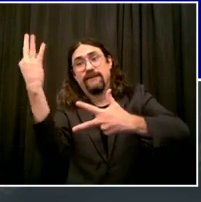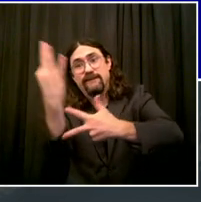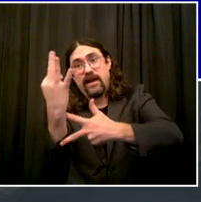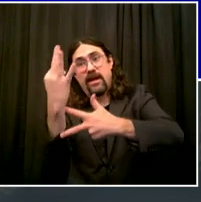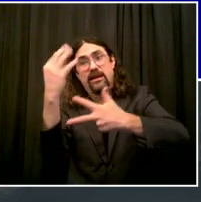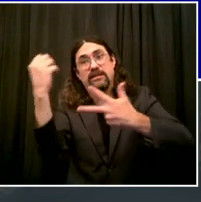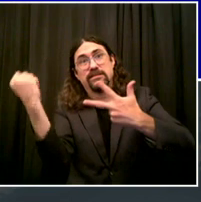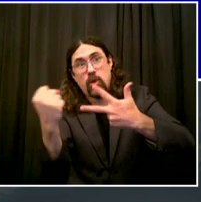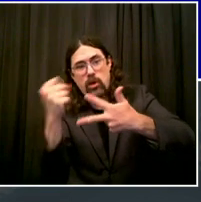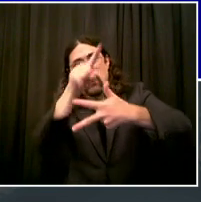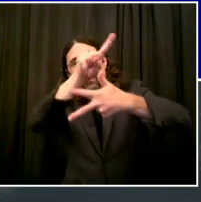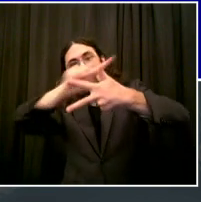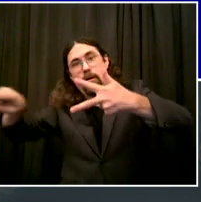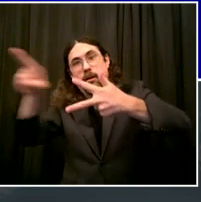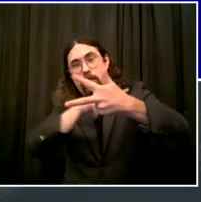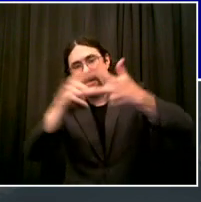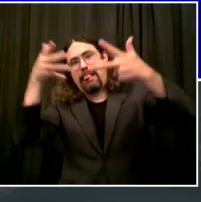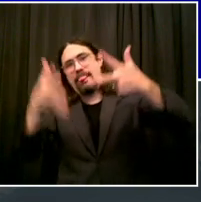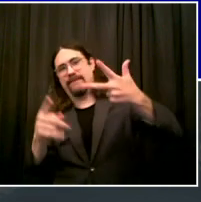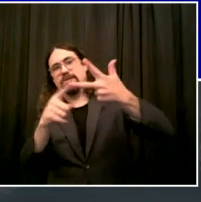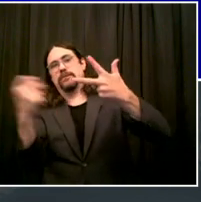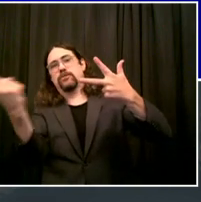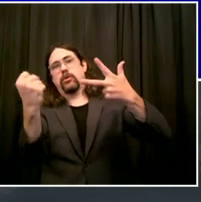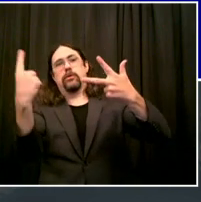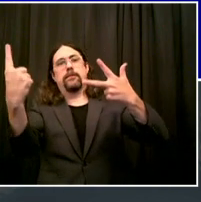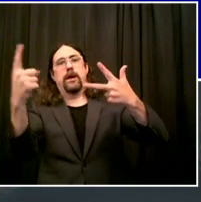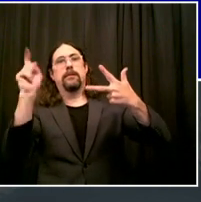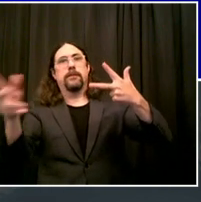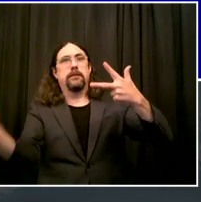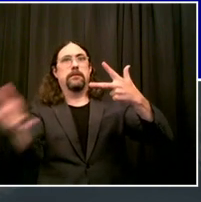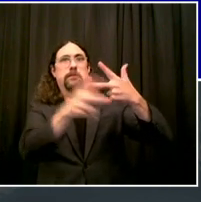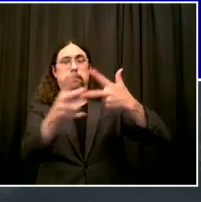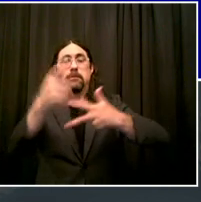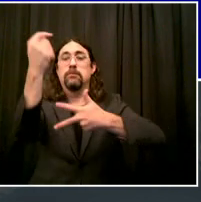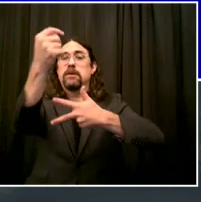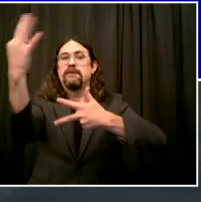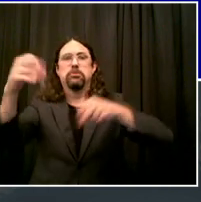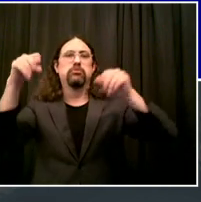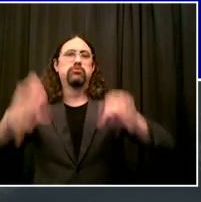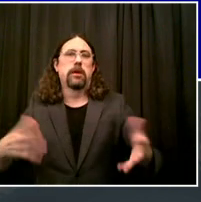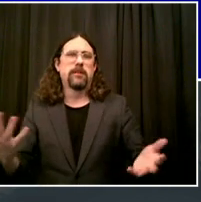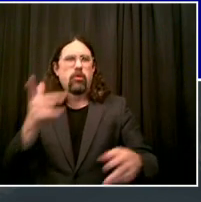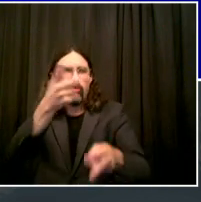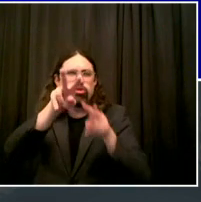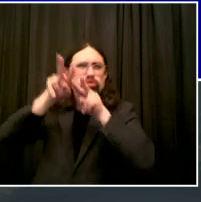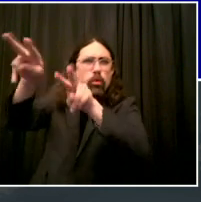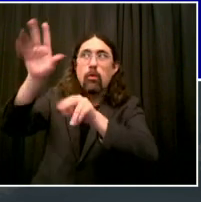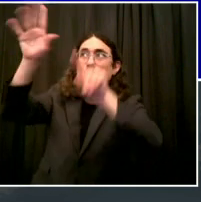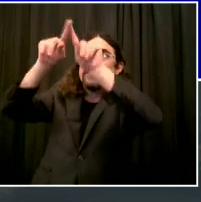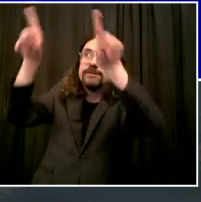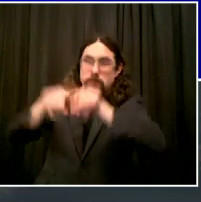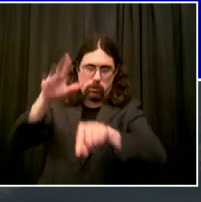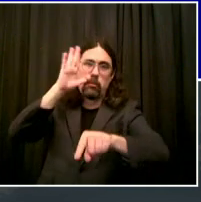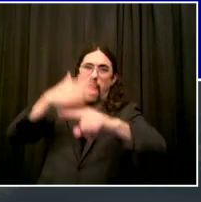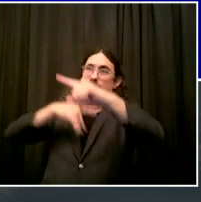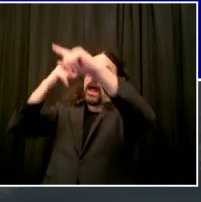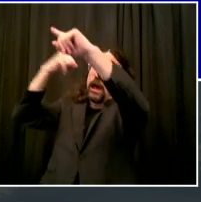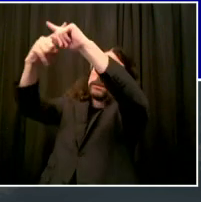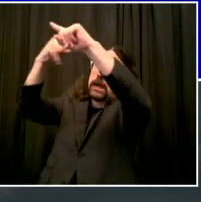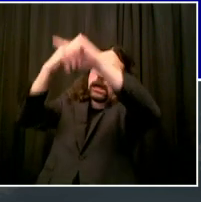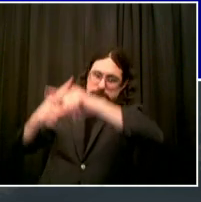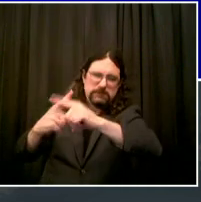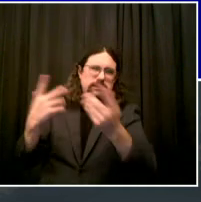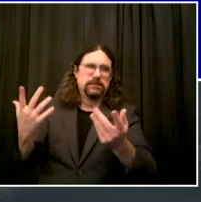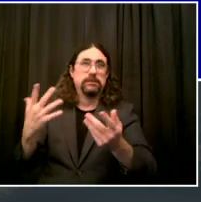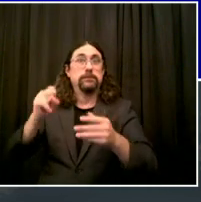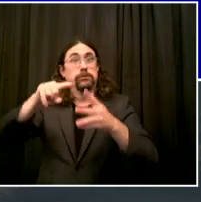it easier on people when it is in effect. Okay, let's talk about the thing we talk about every day. This is the